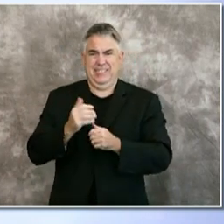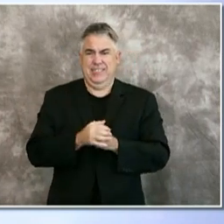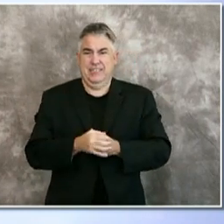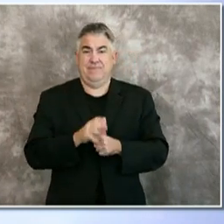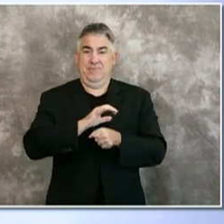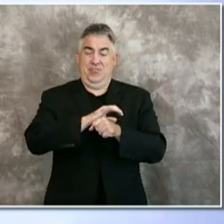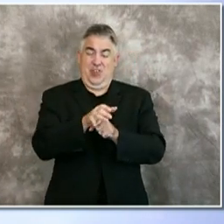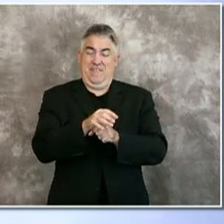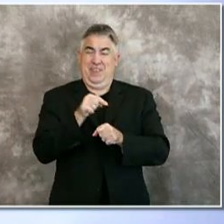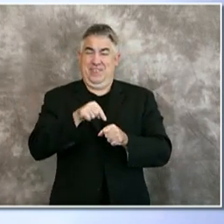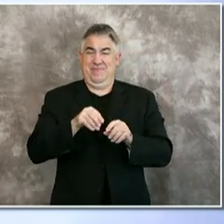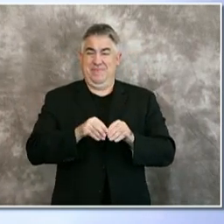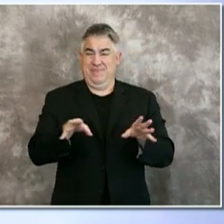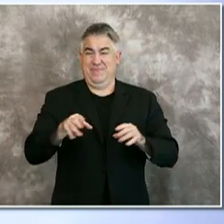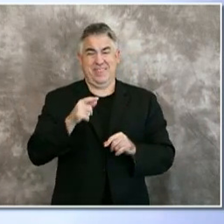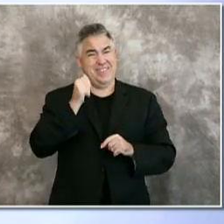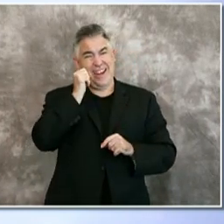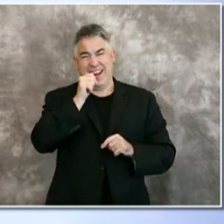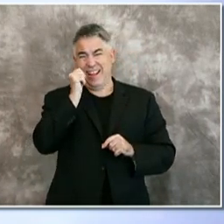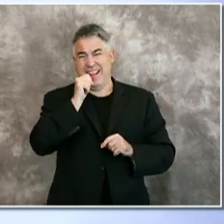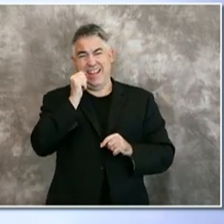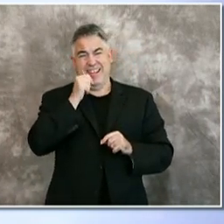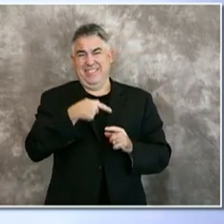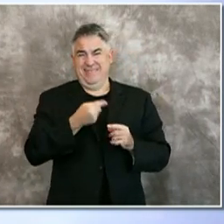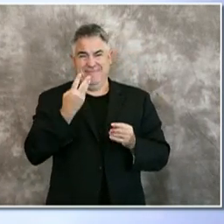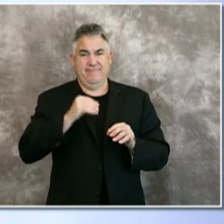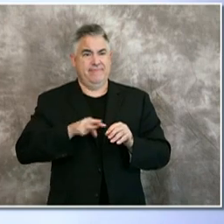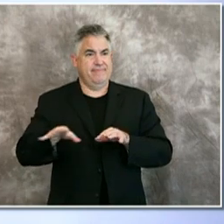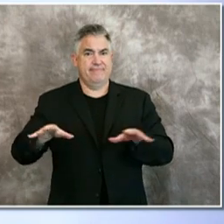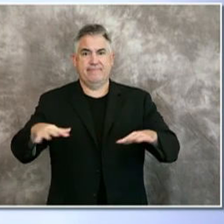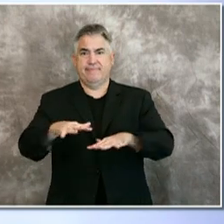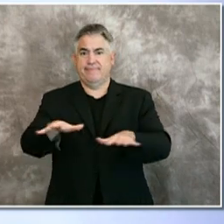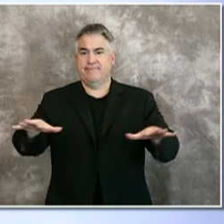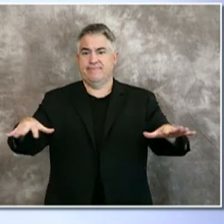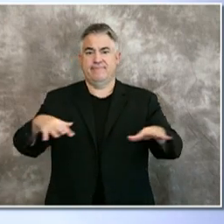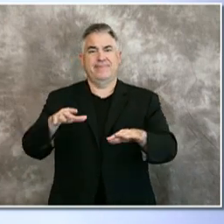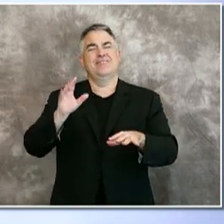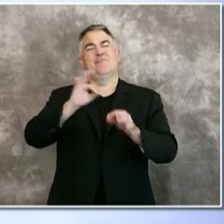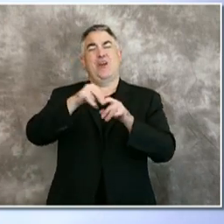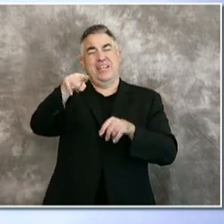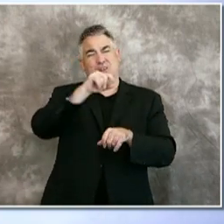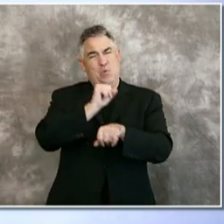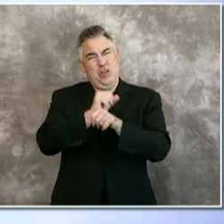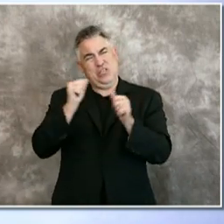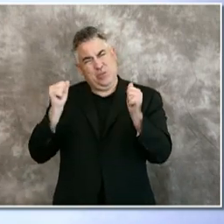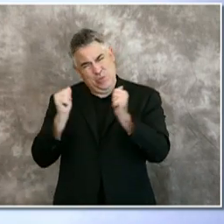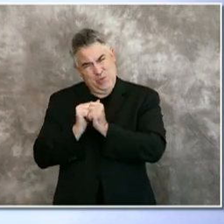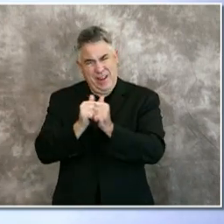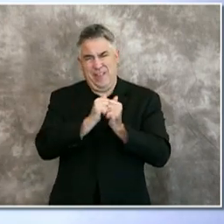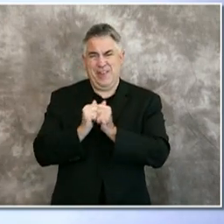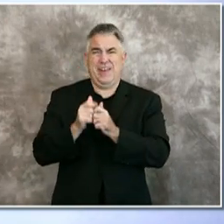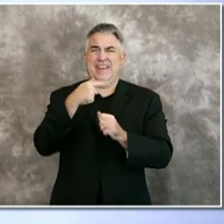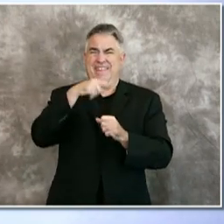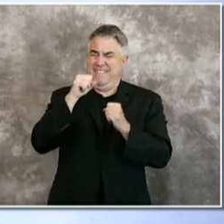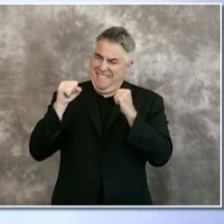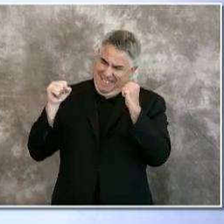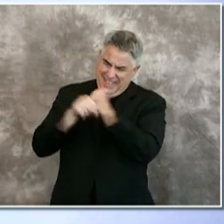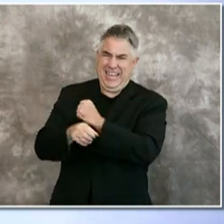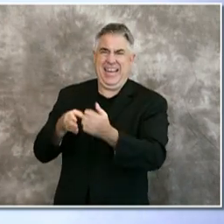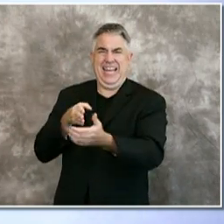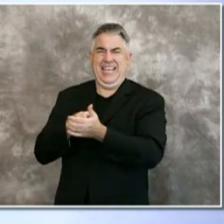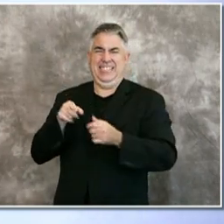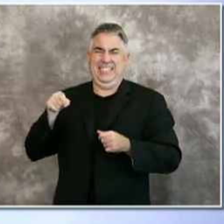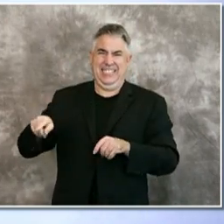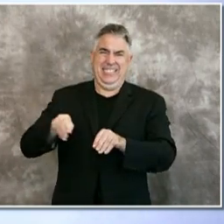a daily fight that we are all in together. We are in a fight to slow the spread of coronavirus. And we